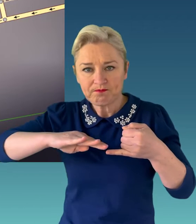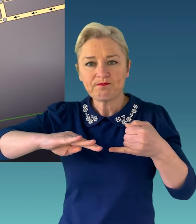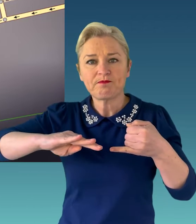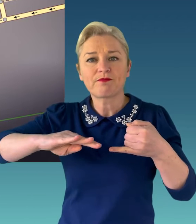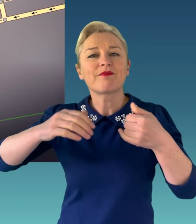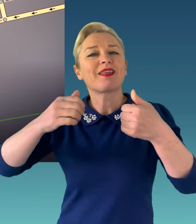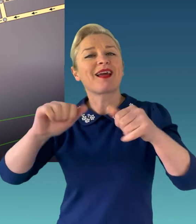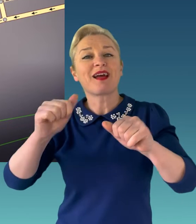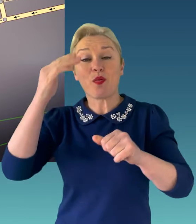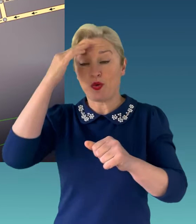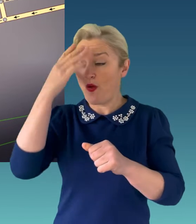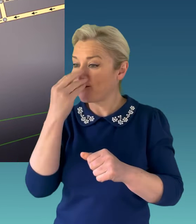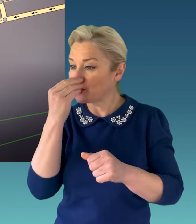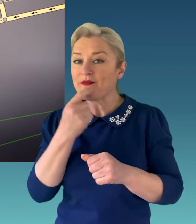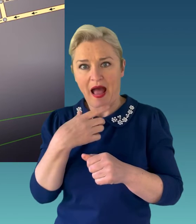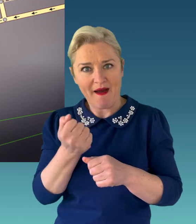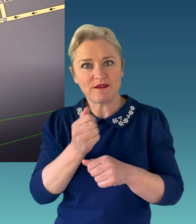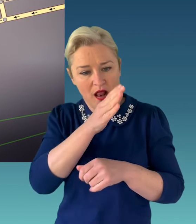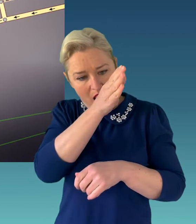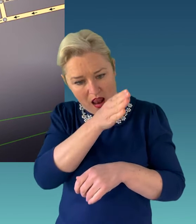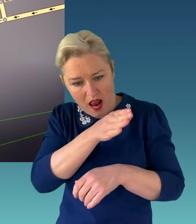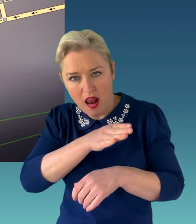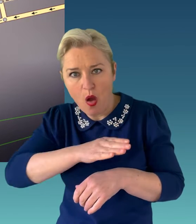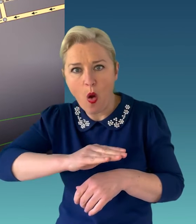And we know from the photos that it's a lowered curb.